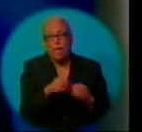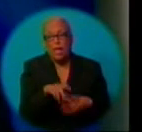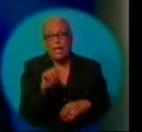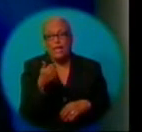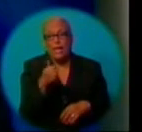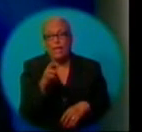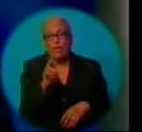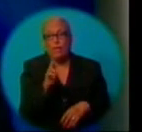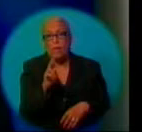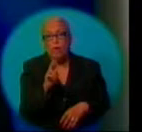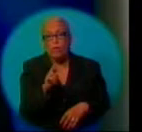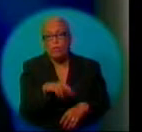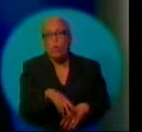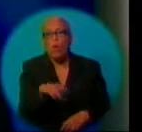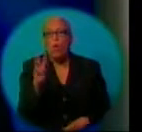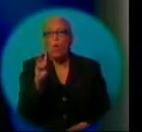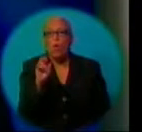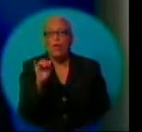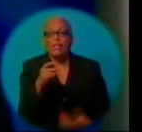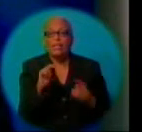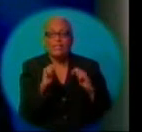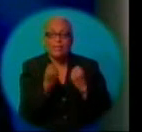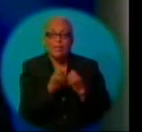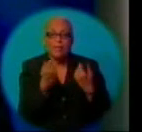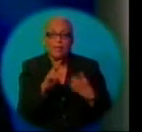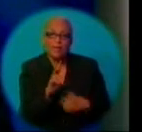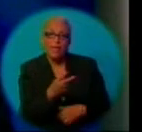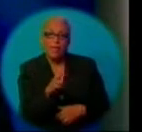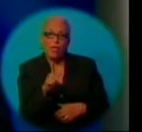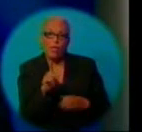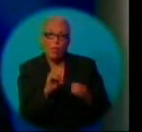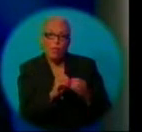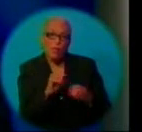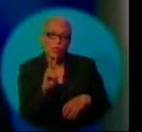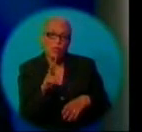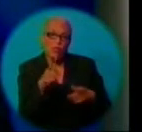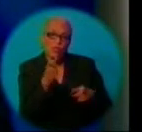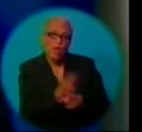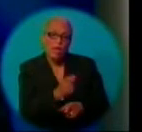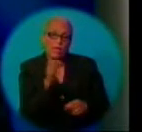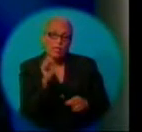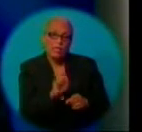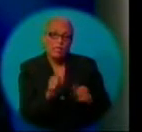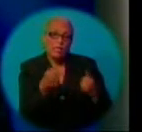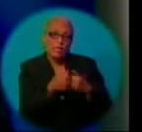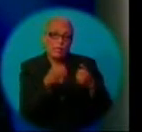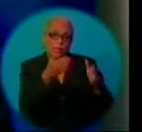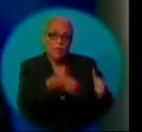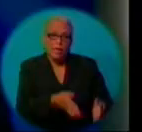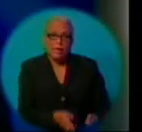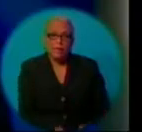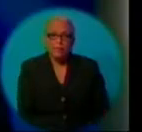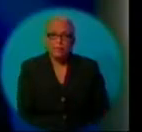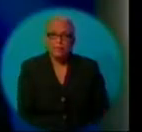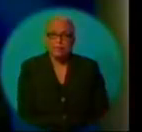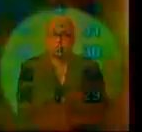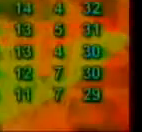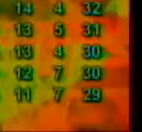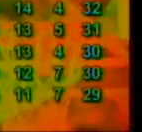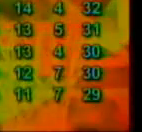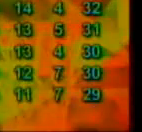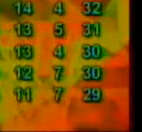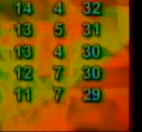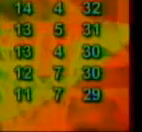10 boards. Warriors are now second on 31 points with 2 regular season games remaining. That result not only